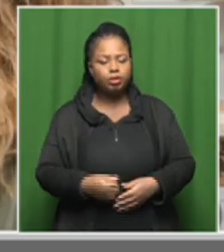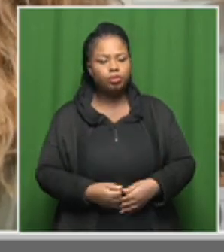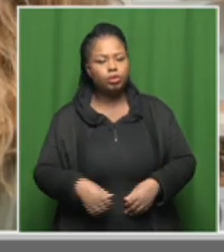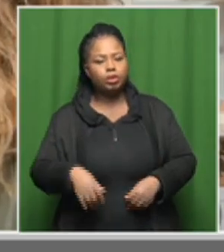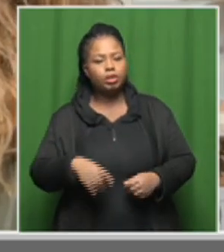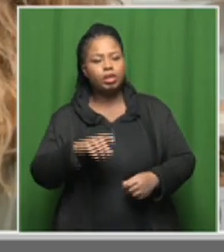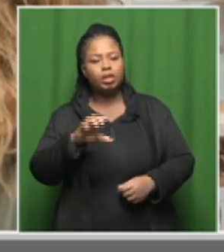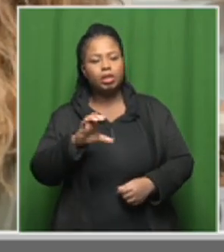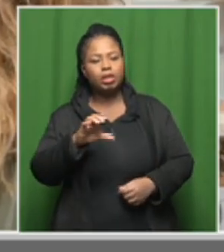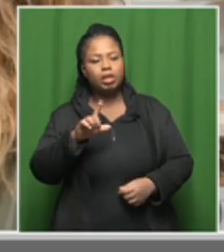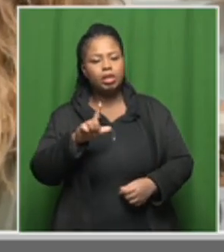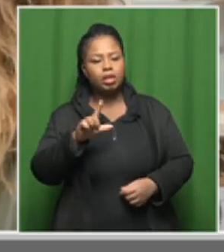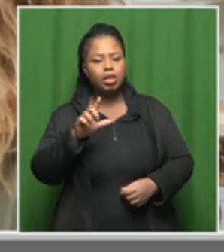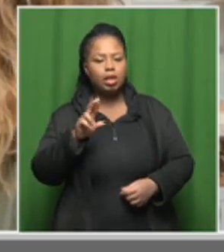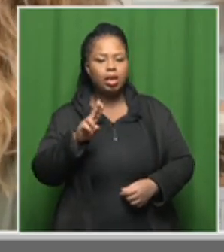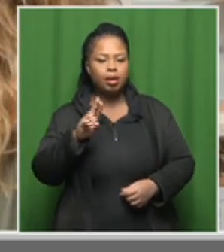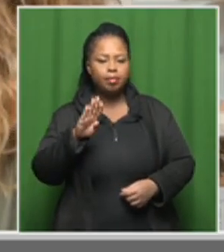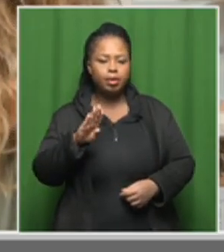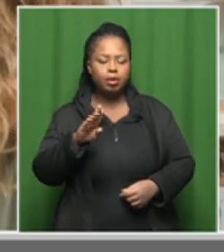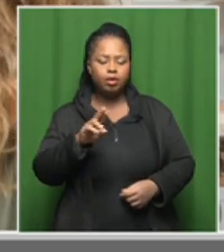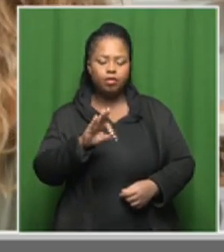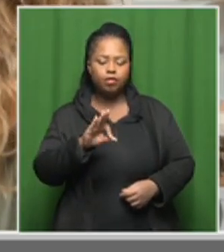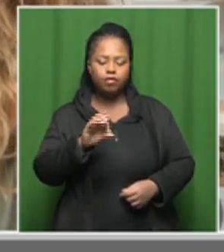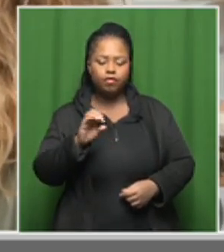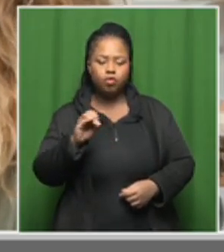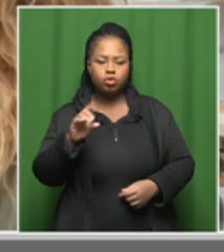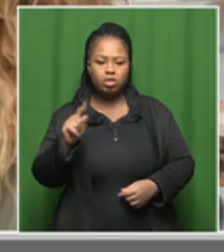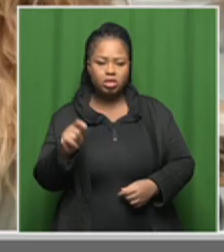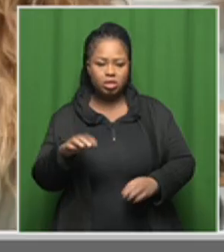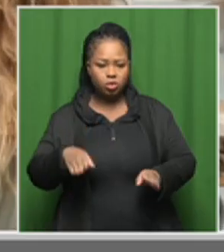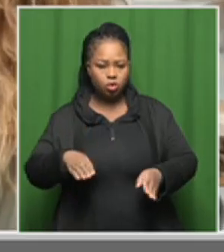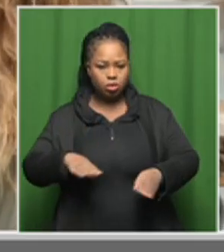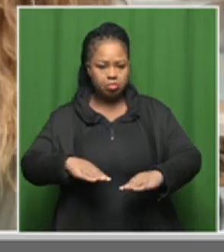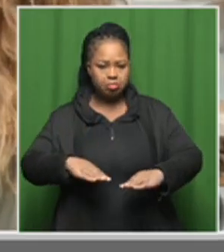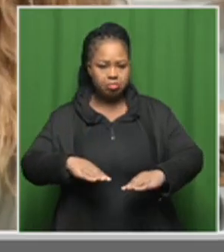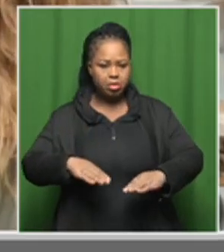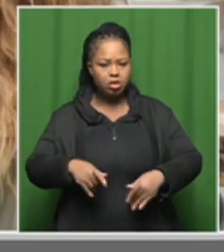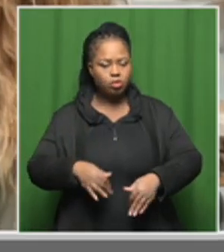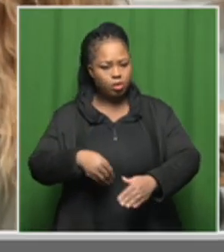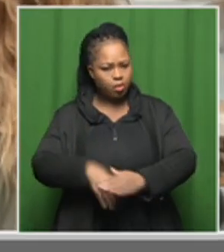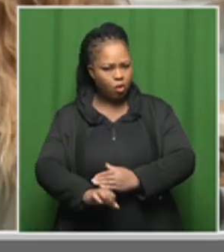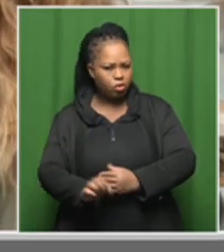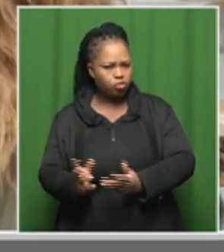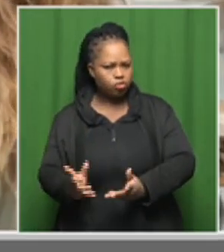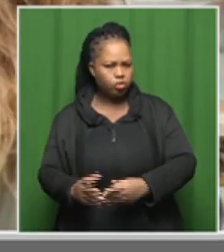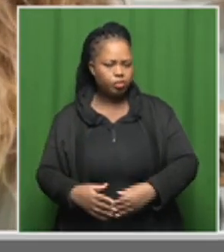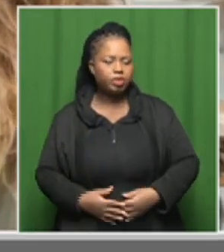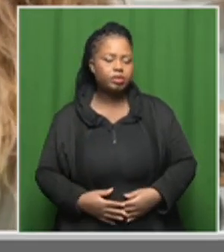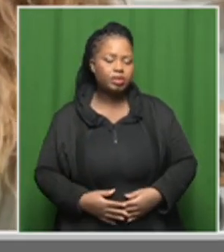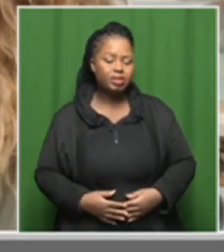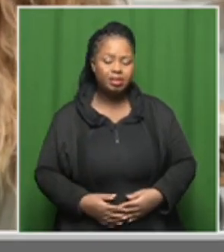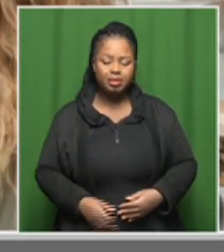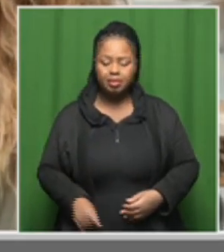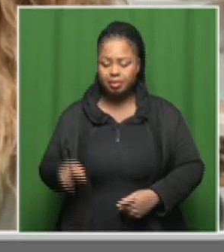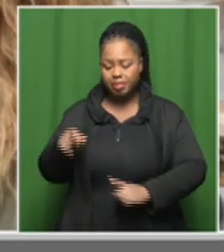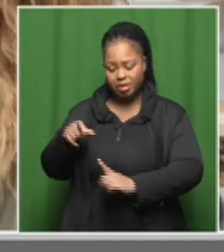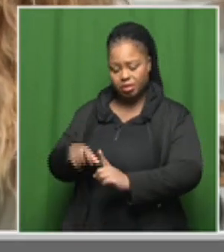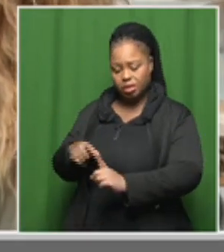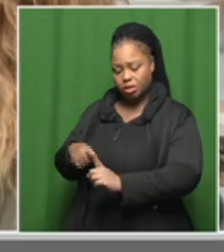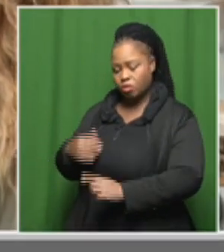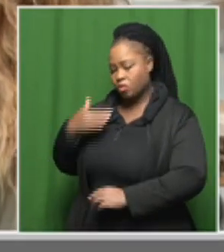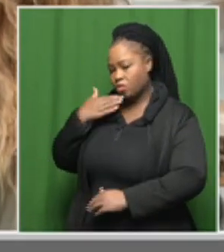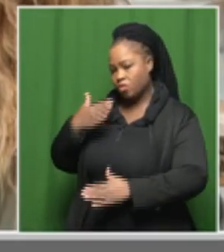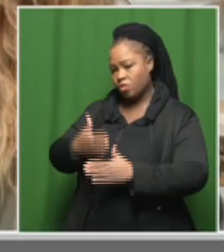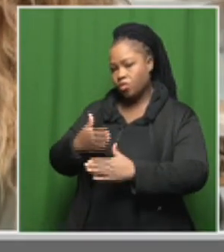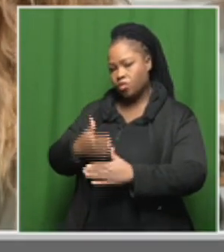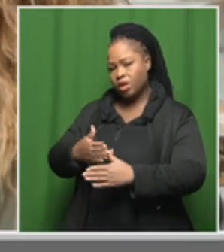manage that? Well, the best, it would be somebody who's obviously working in antenatal, maternity